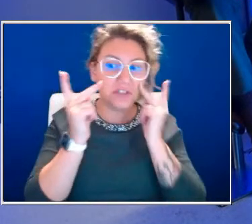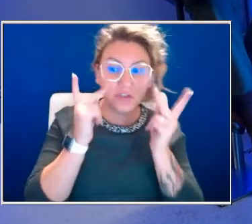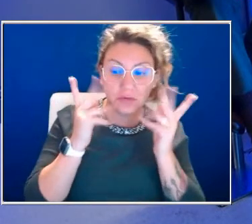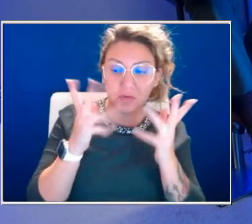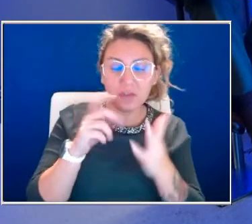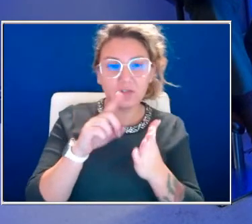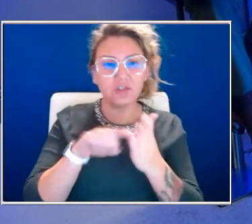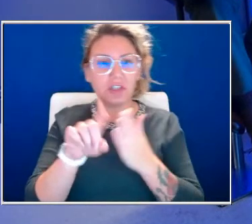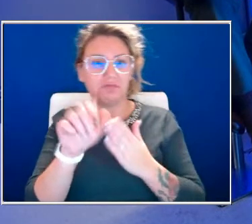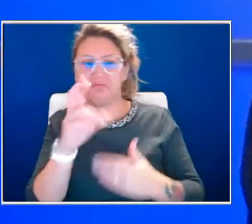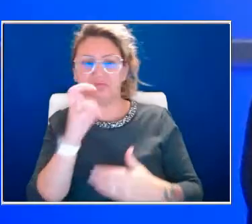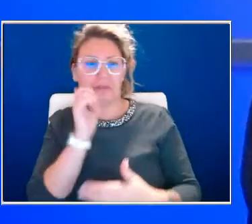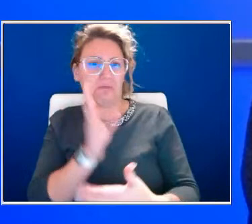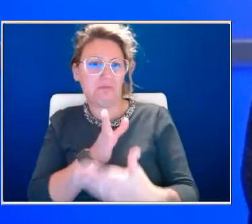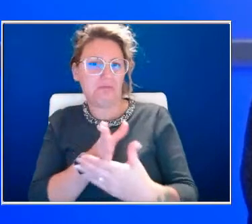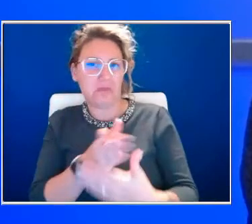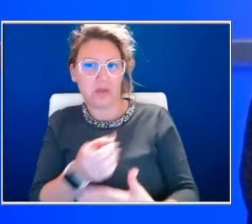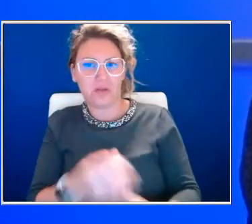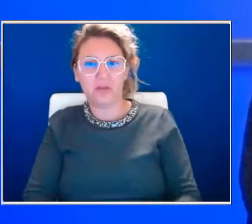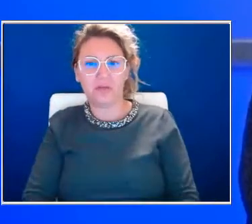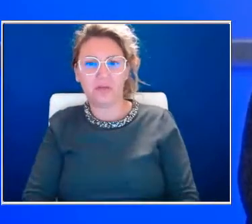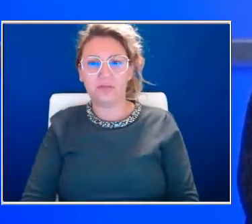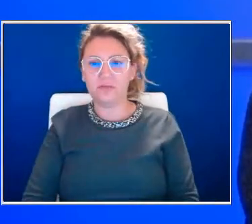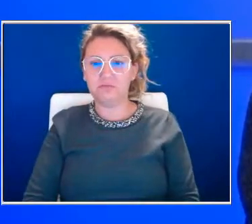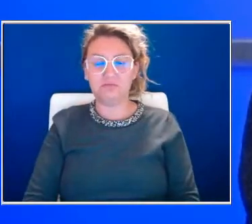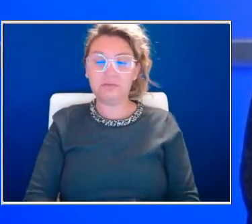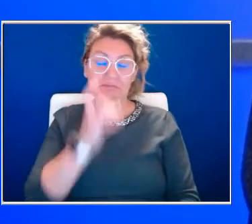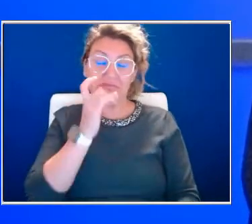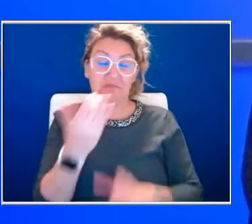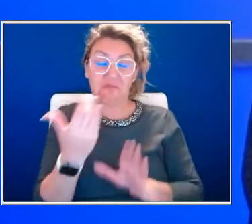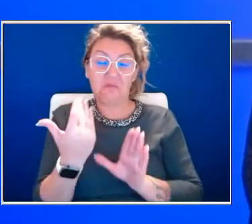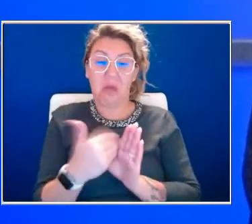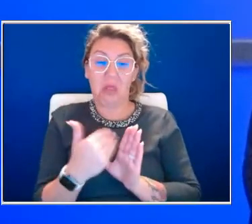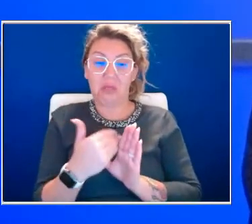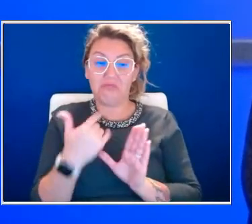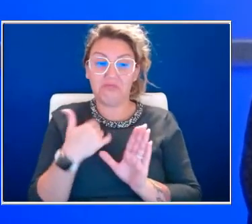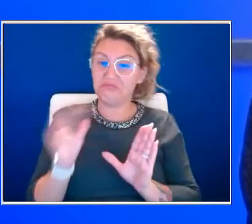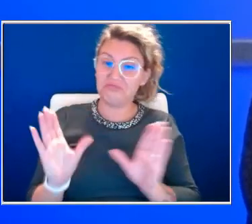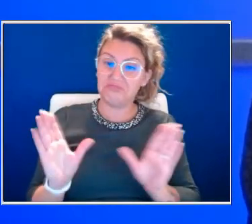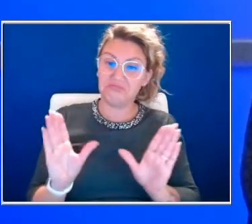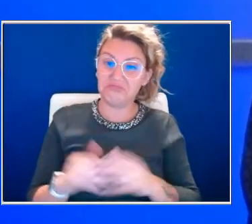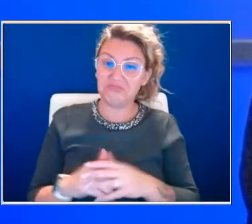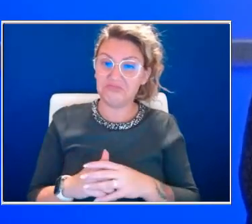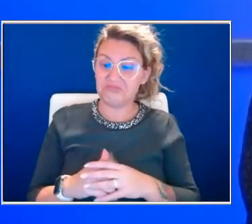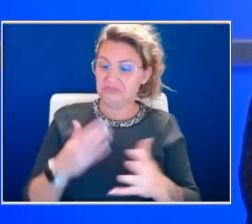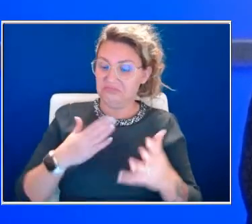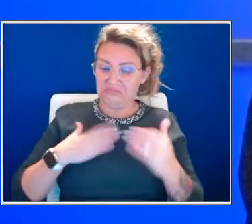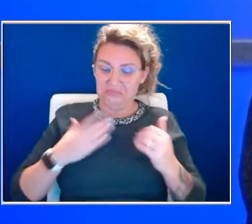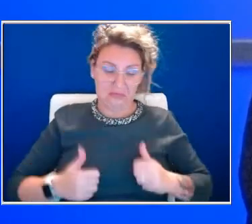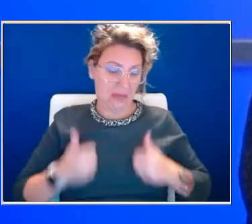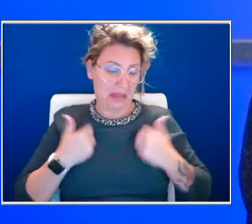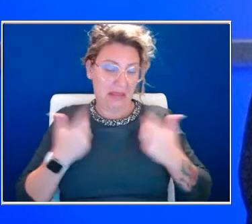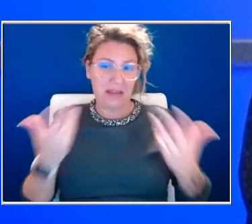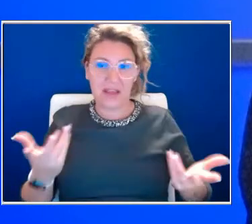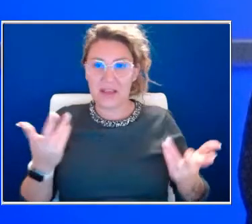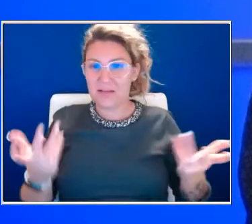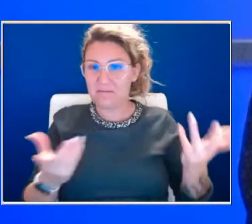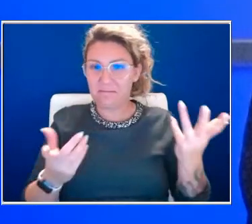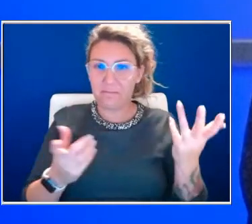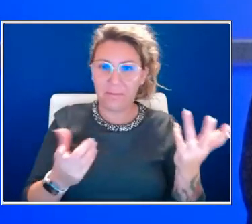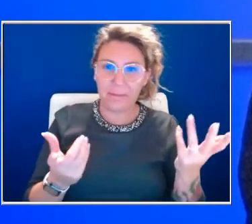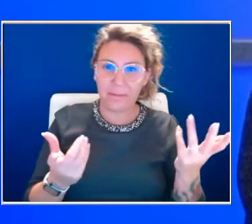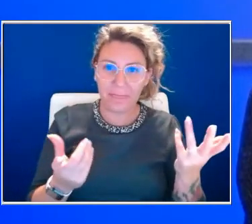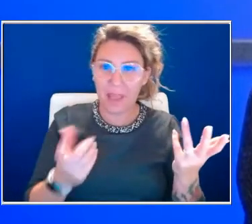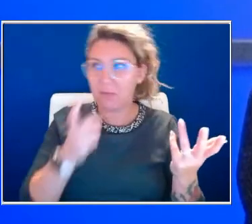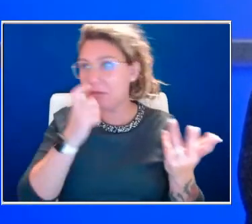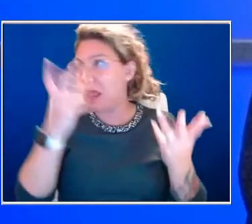you? It didn't bother me. At my point in life, I'm not out at the swimming pool